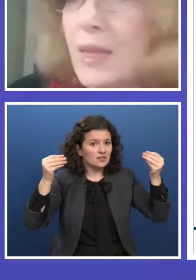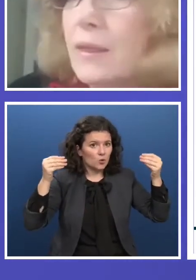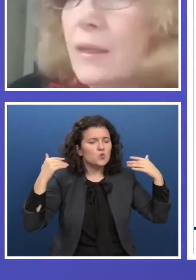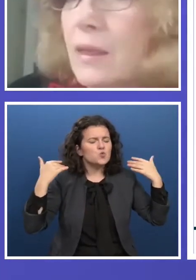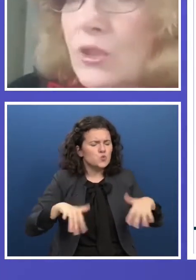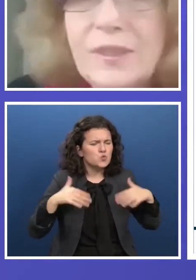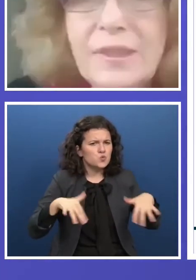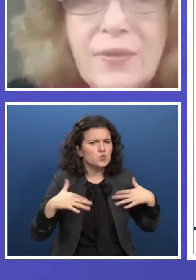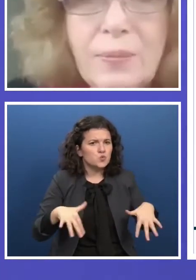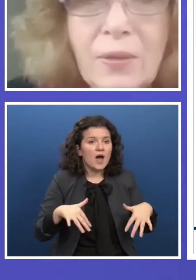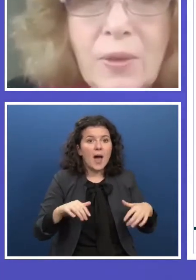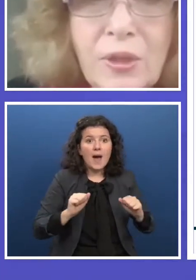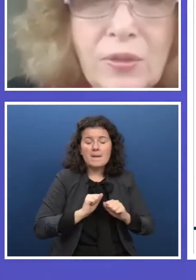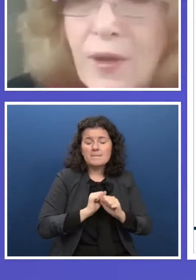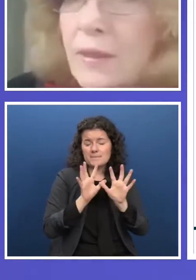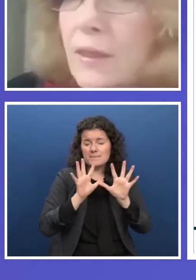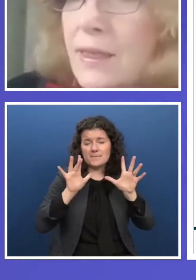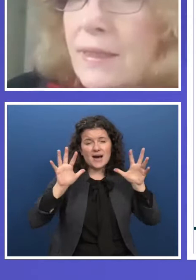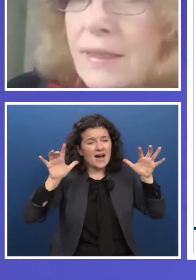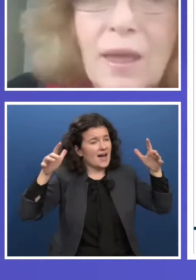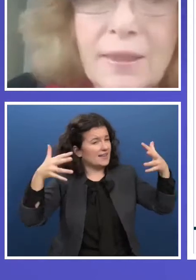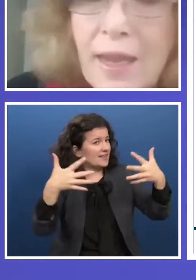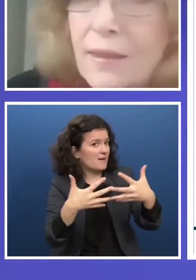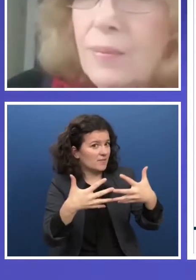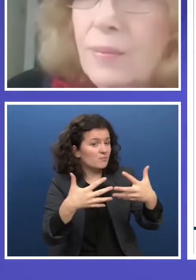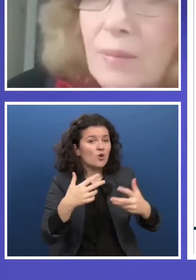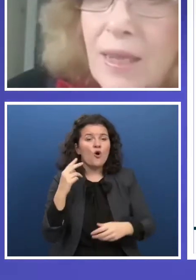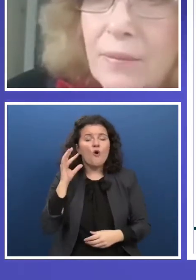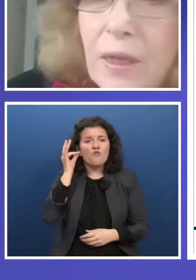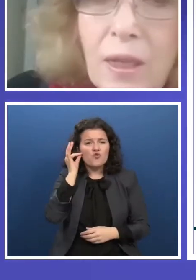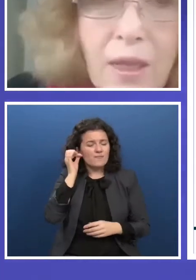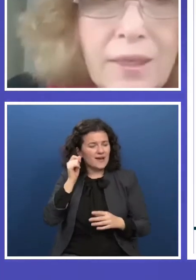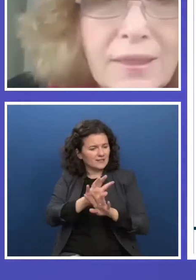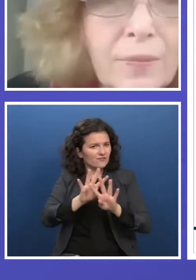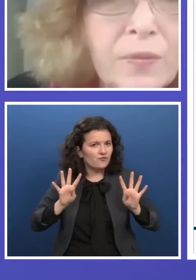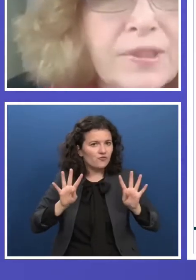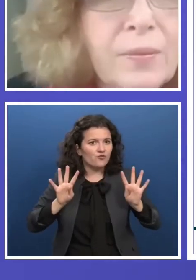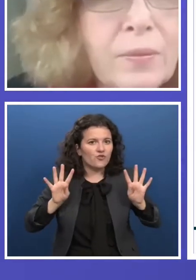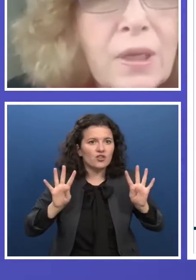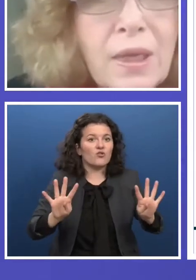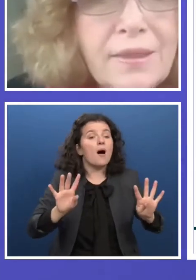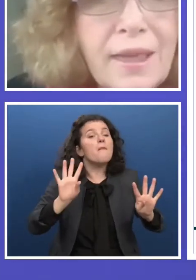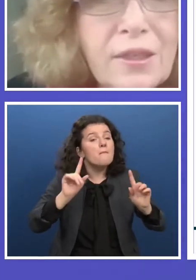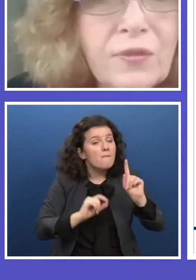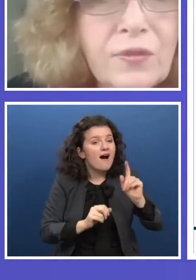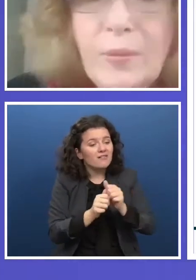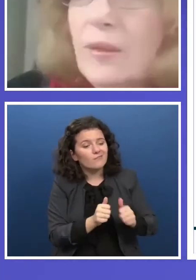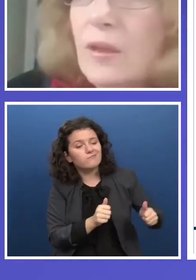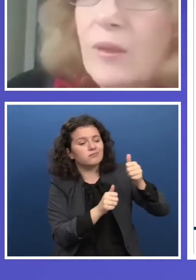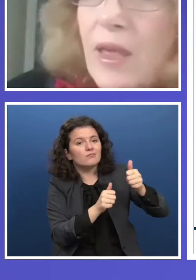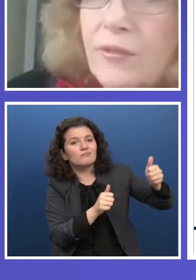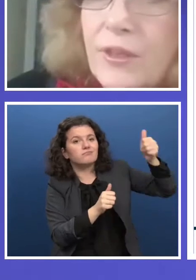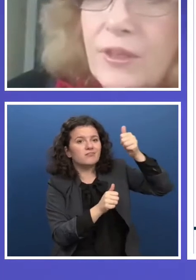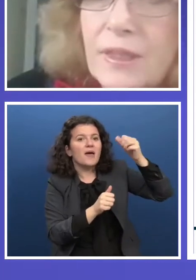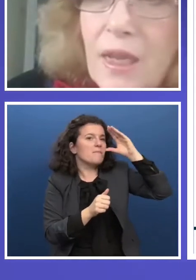pandemic, which is delivered by women on the front lines and again led by men. And here's some data from Women